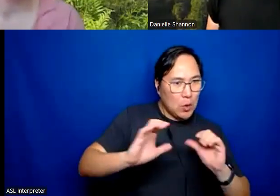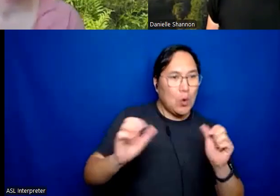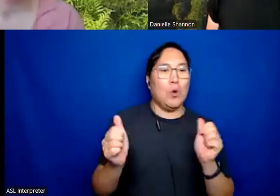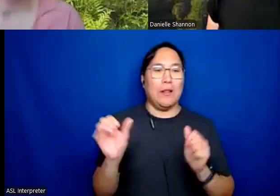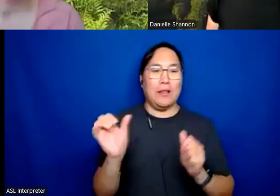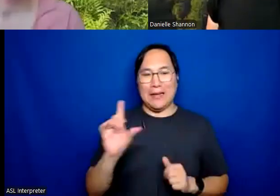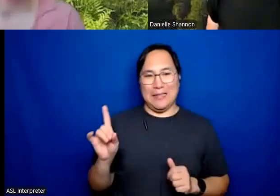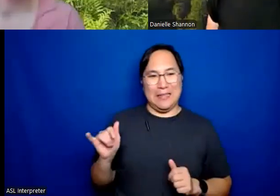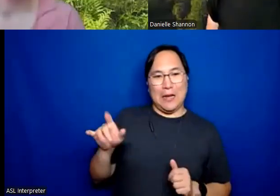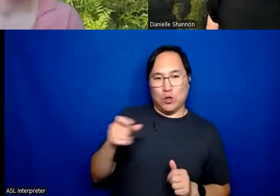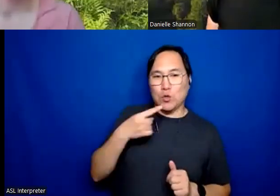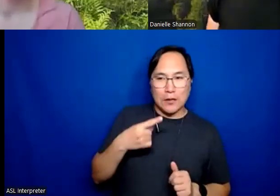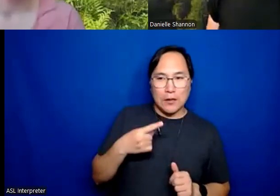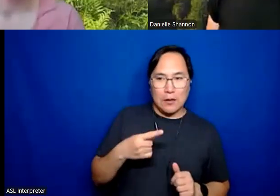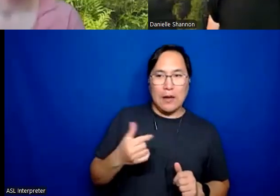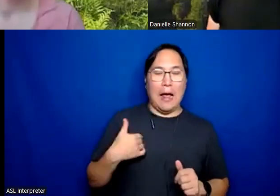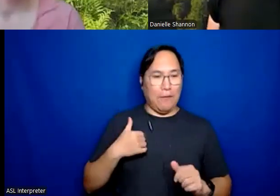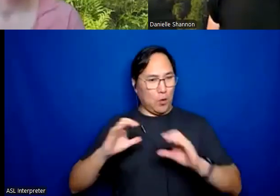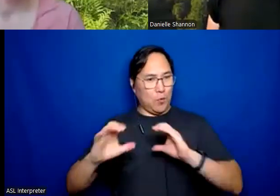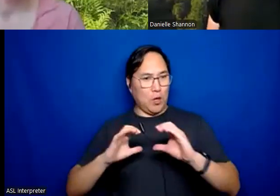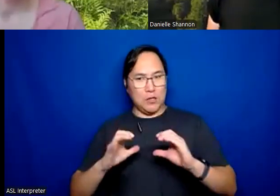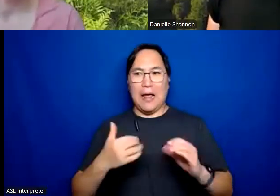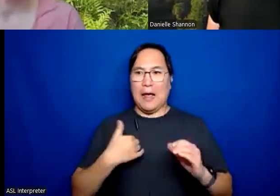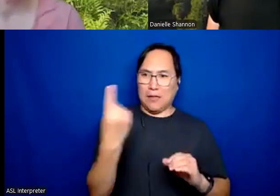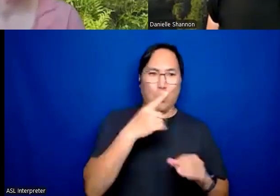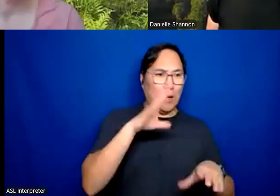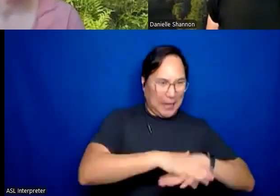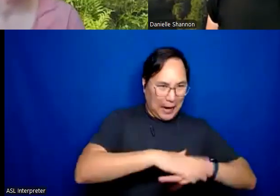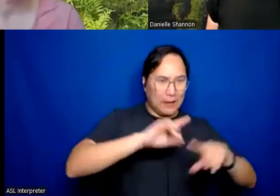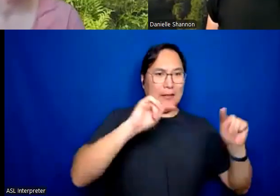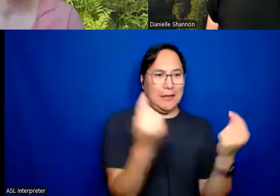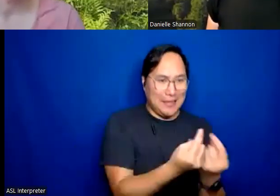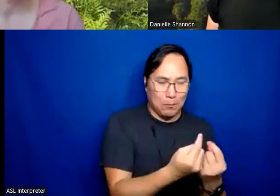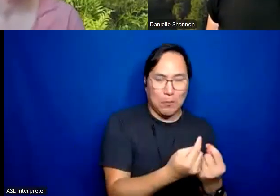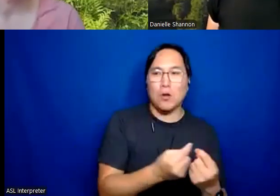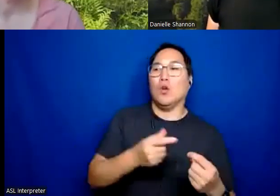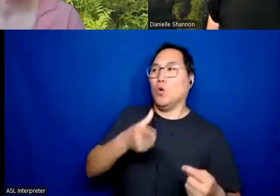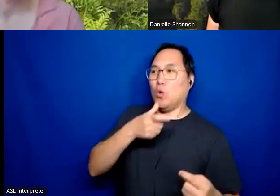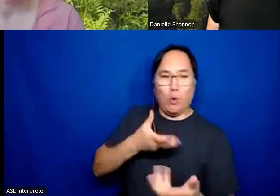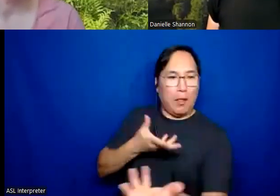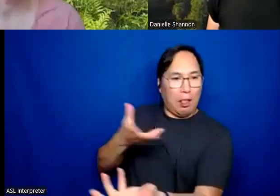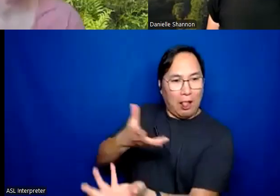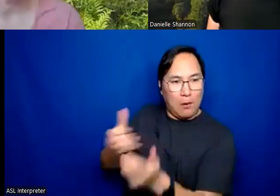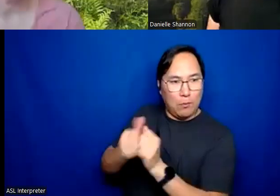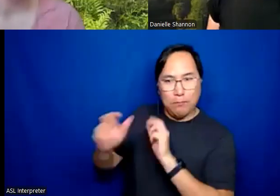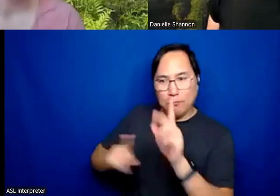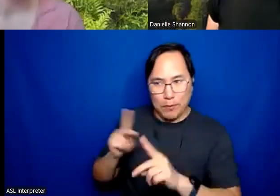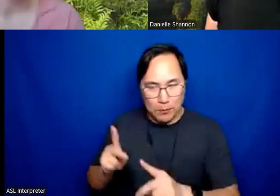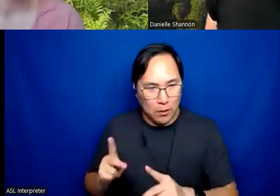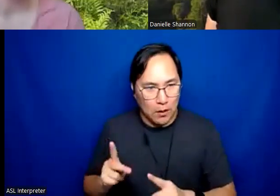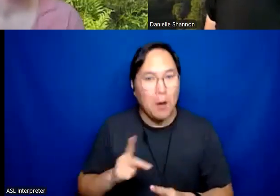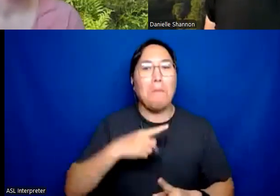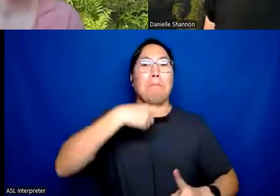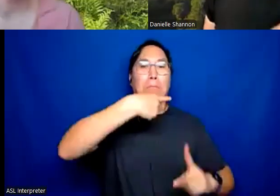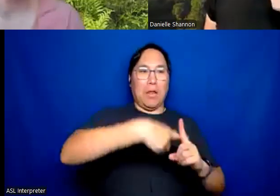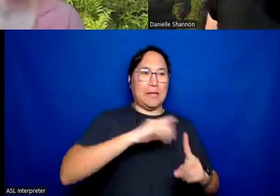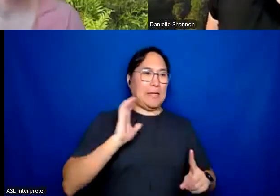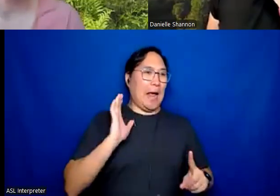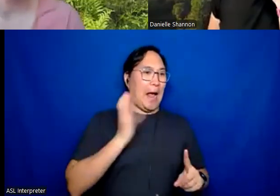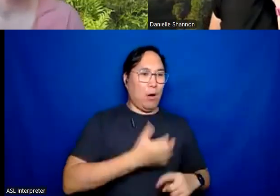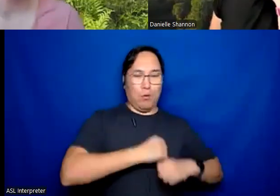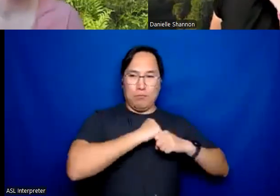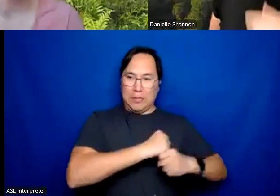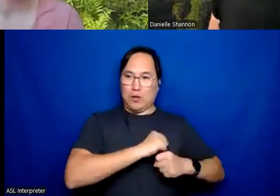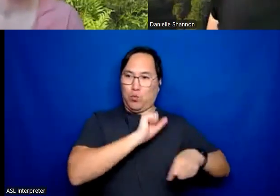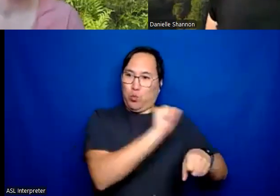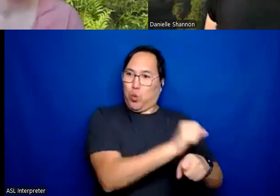having a communicator as being like part of that team, communication in concert with the management that we do can